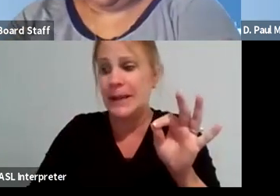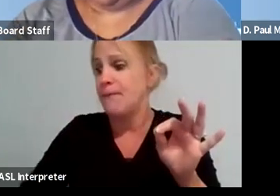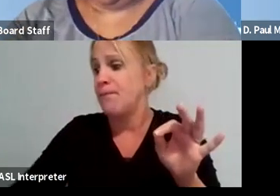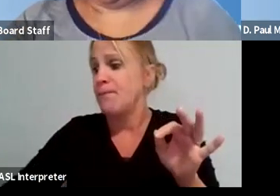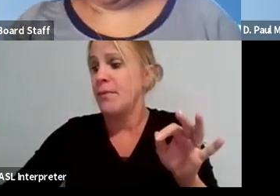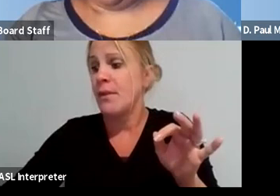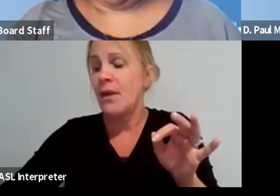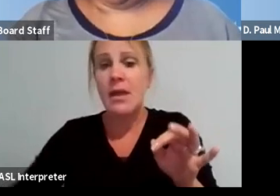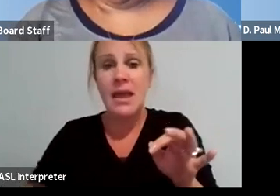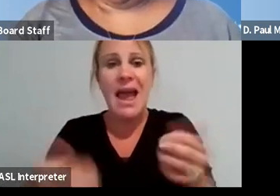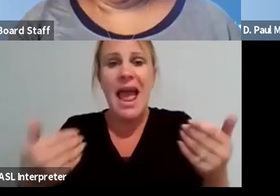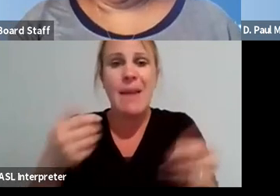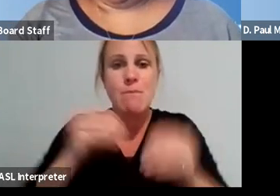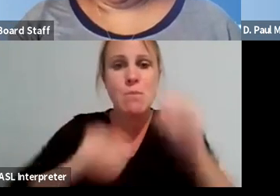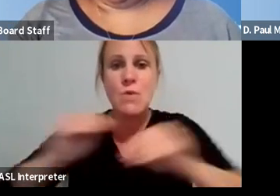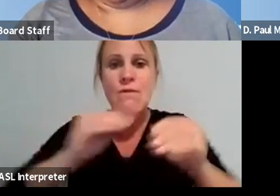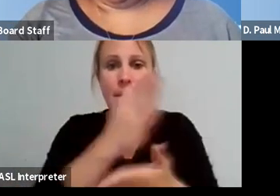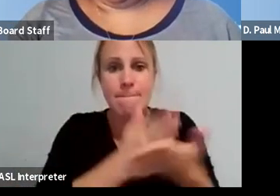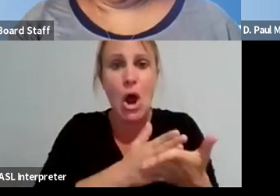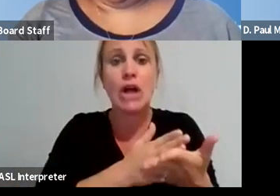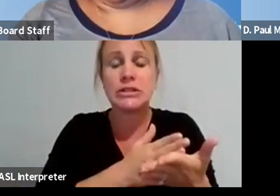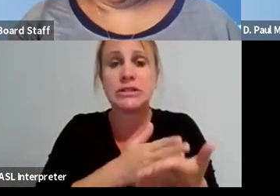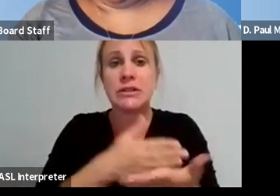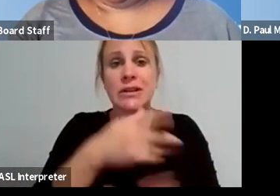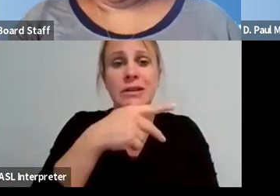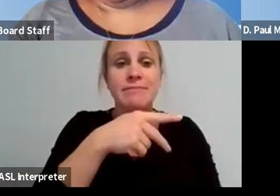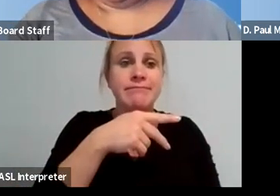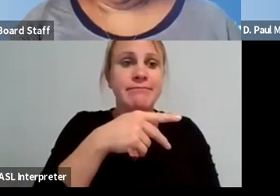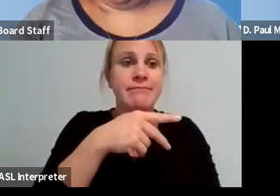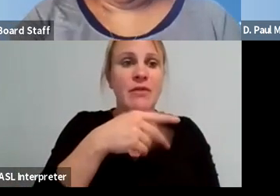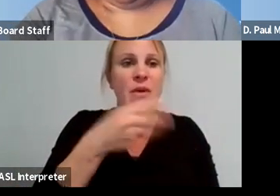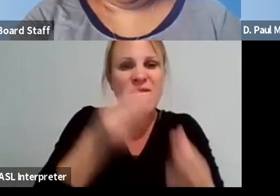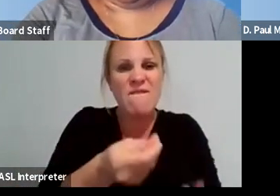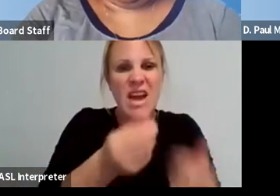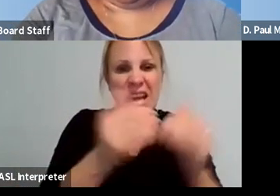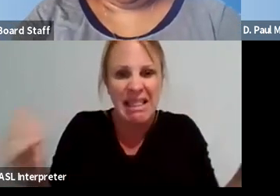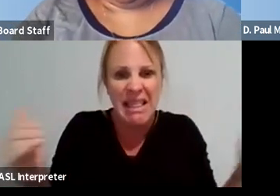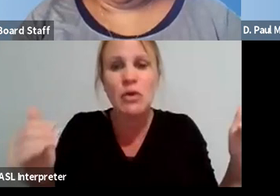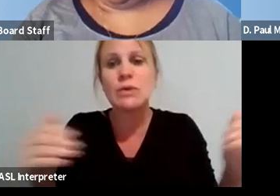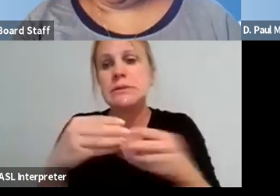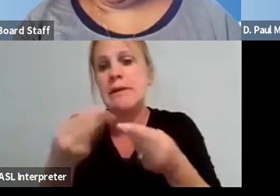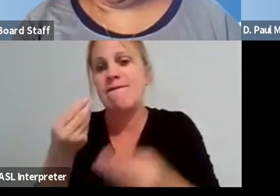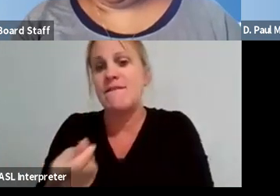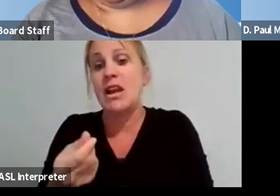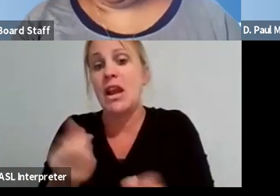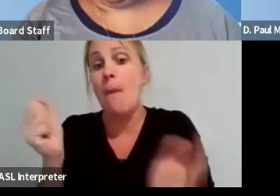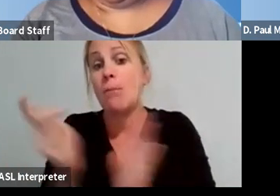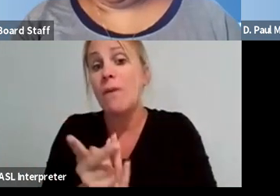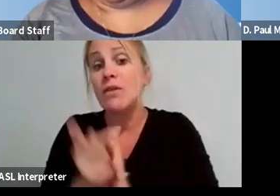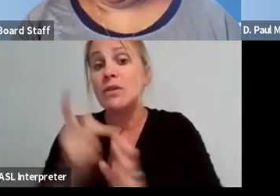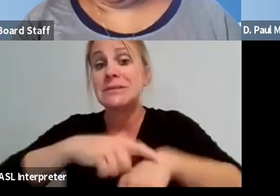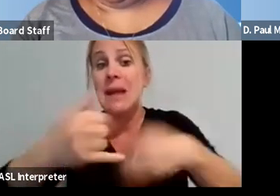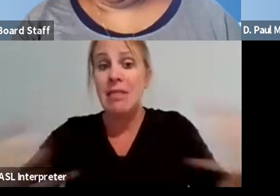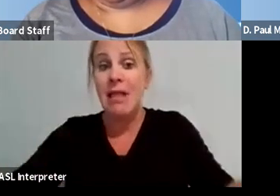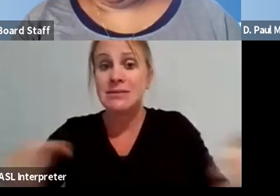are many moving parts regarding proposed funding levels, actual funding levels, funding approvals, timelines, amendments, et